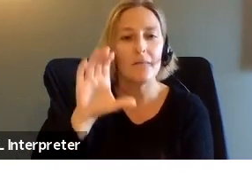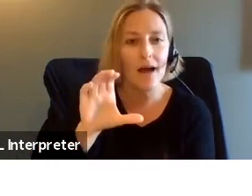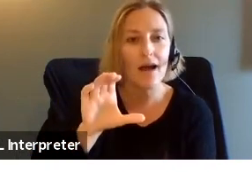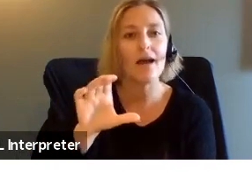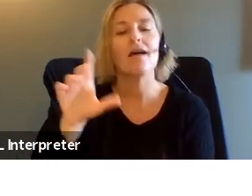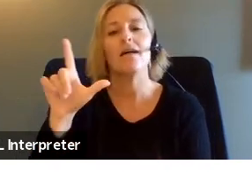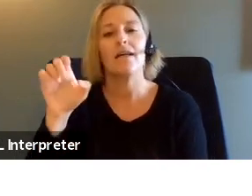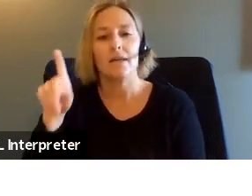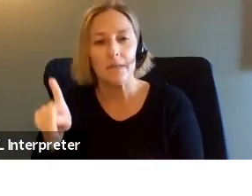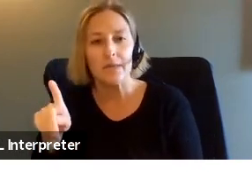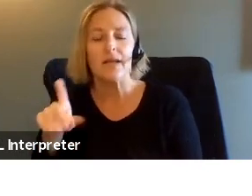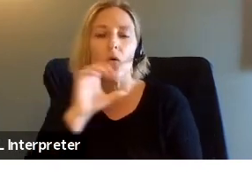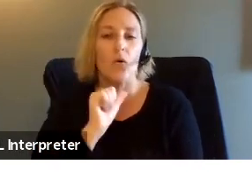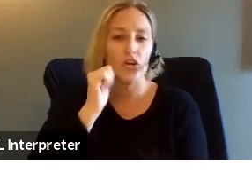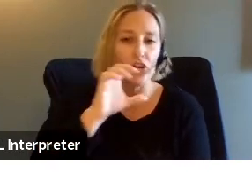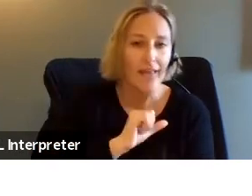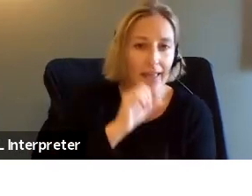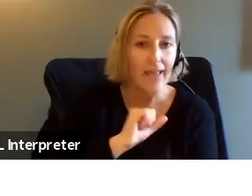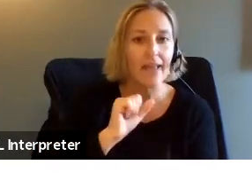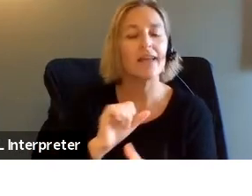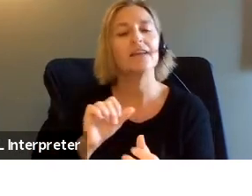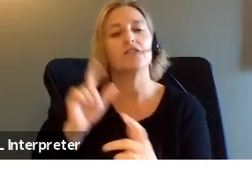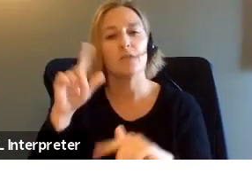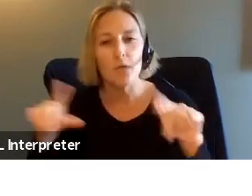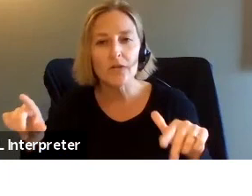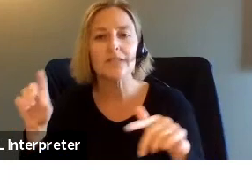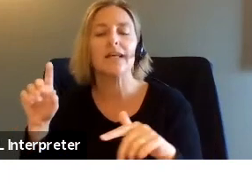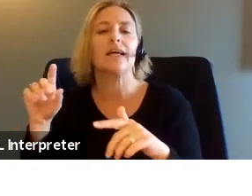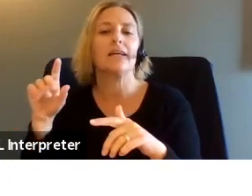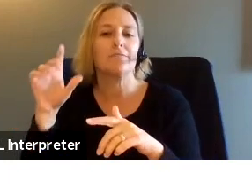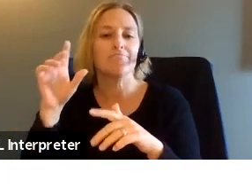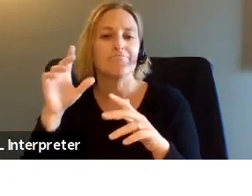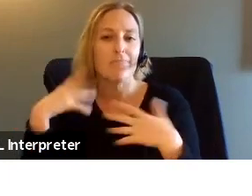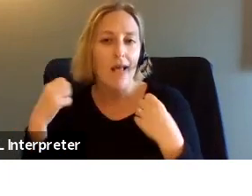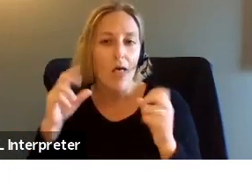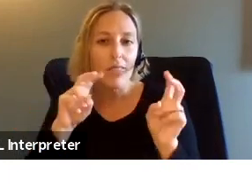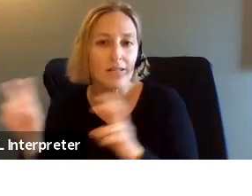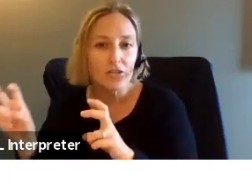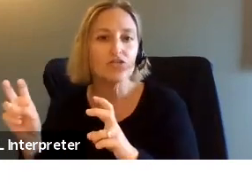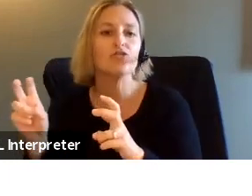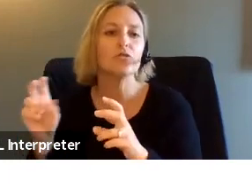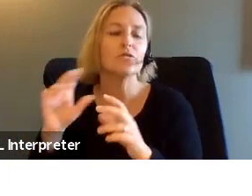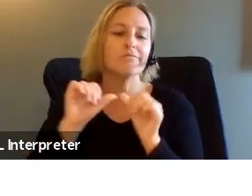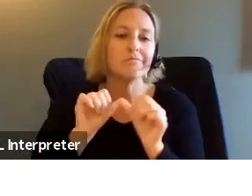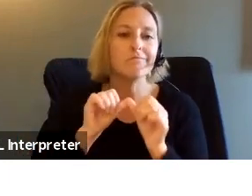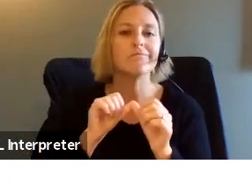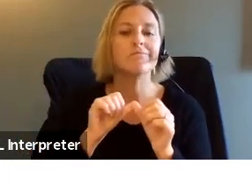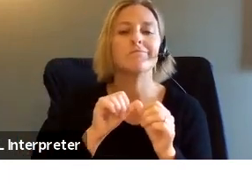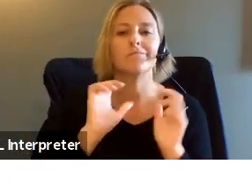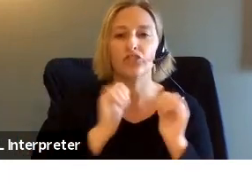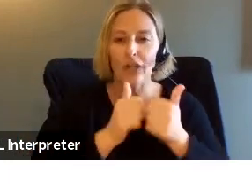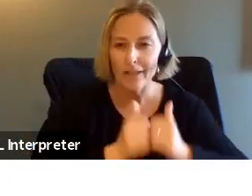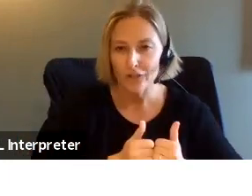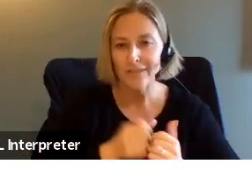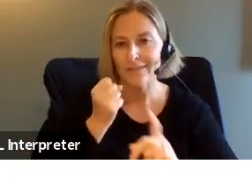and multimorbidity face ongoing challenges and are at risk of suboptimal visit quality. Health systems,